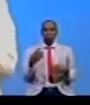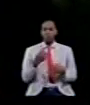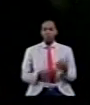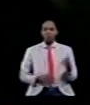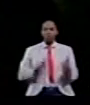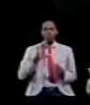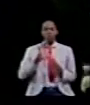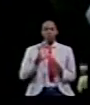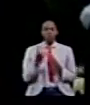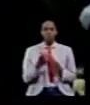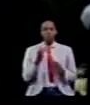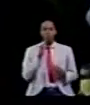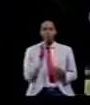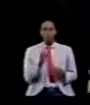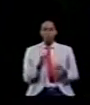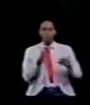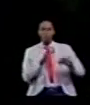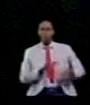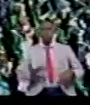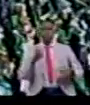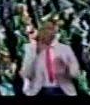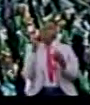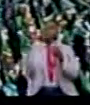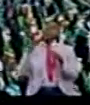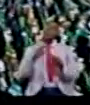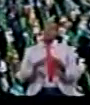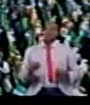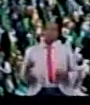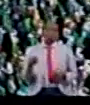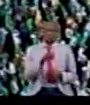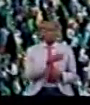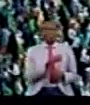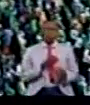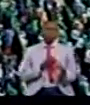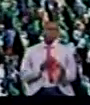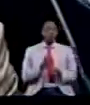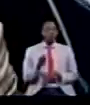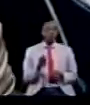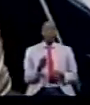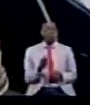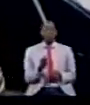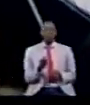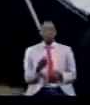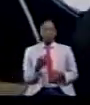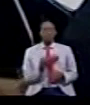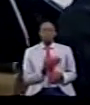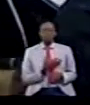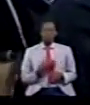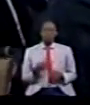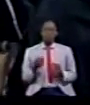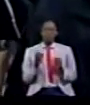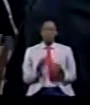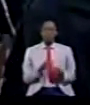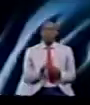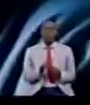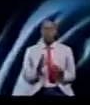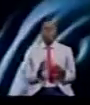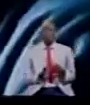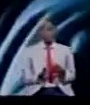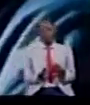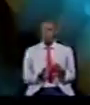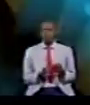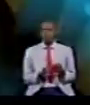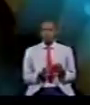see the way Pastor Shegun lead today, you will see that God has deposited something a lot in his life. Let's pray for all our